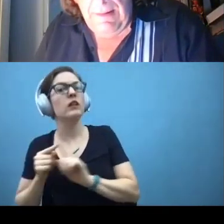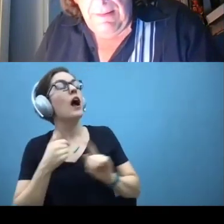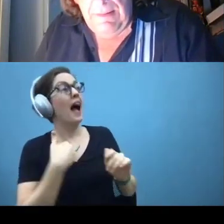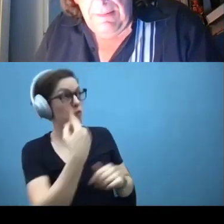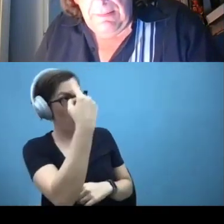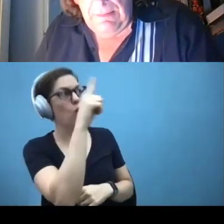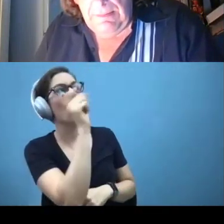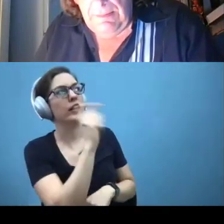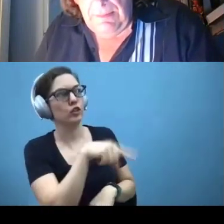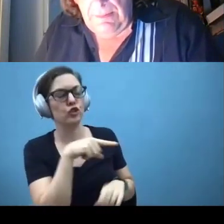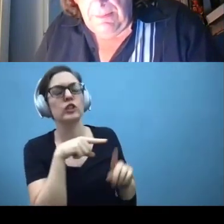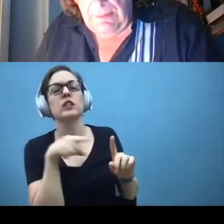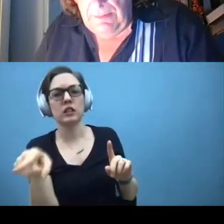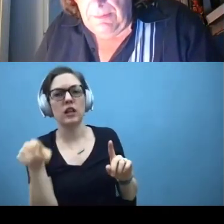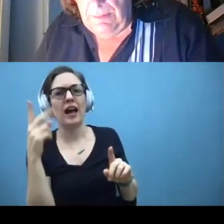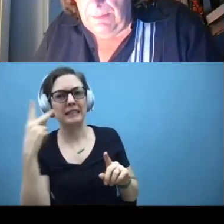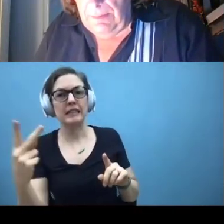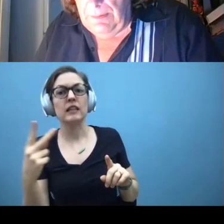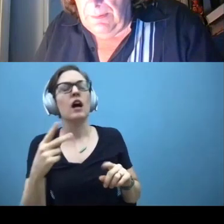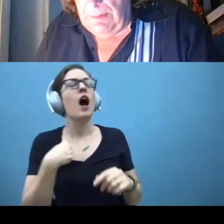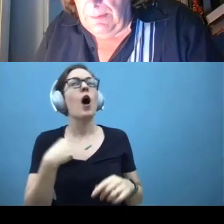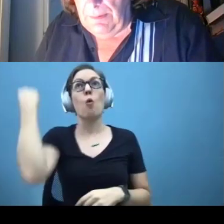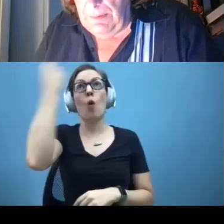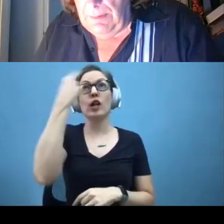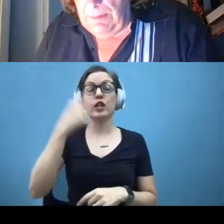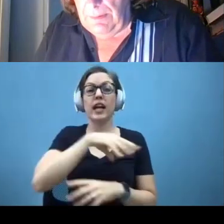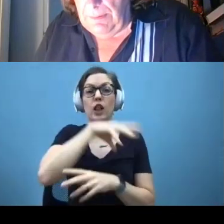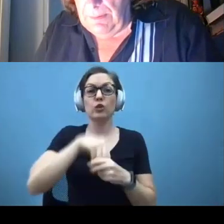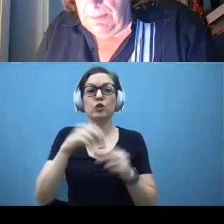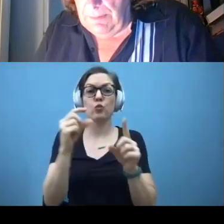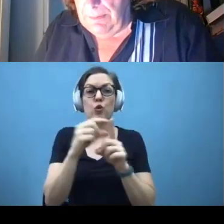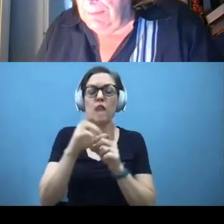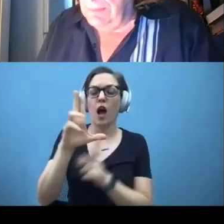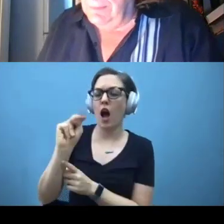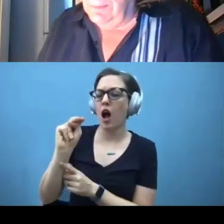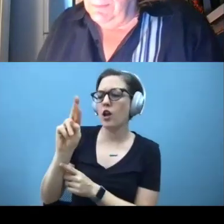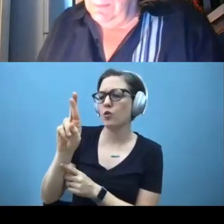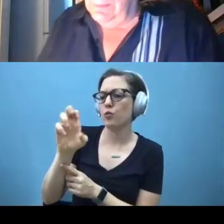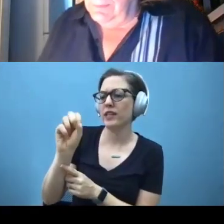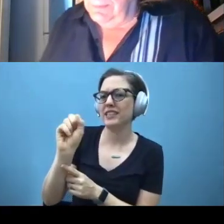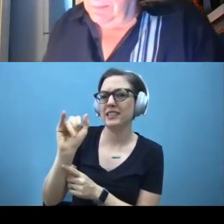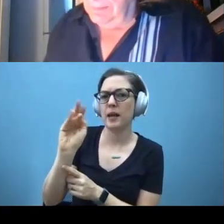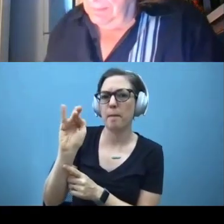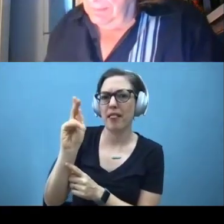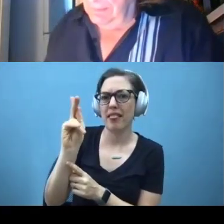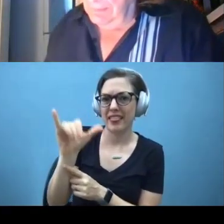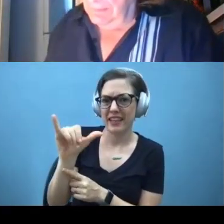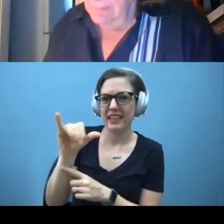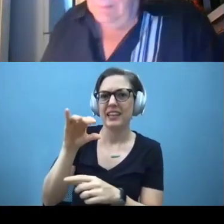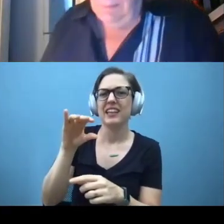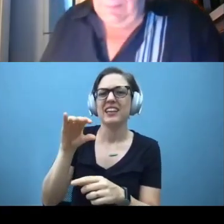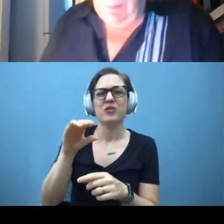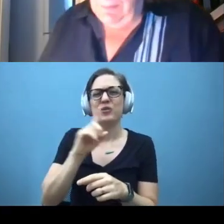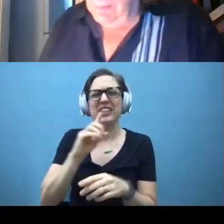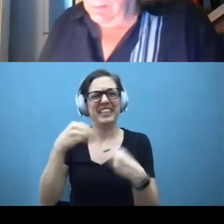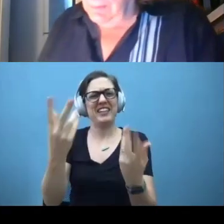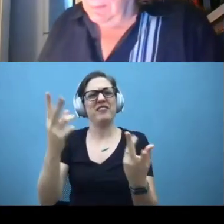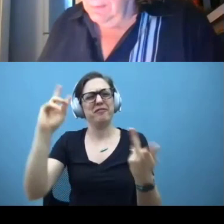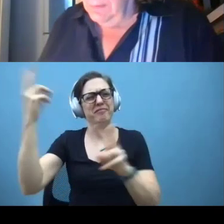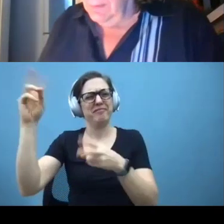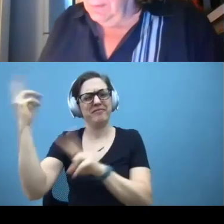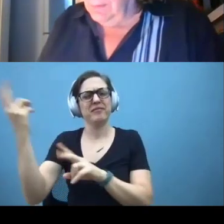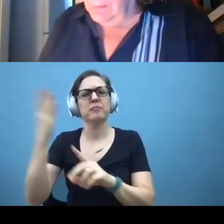I am wondering if the inclusion of the word unreasonably in the definition of restraint is misleading, for even if there